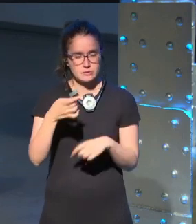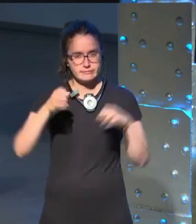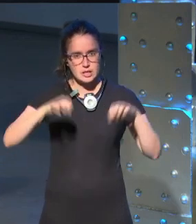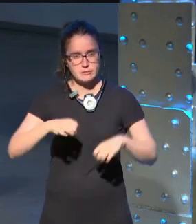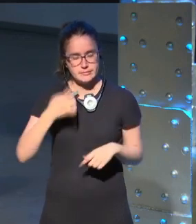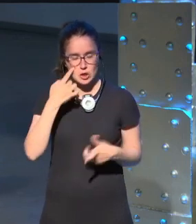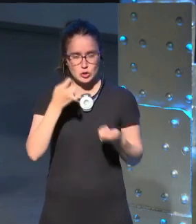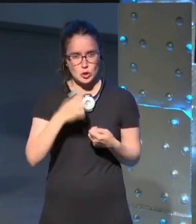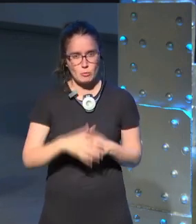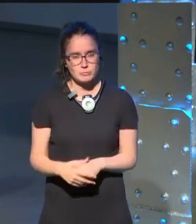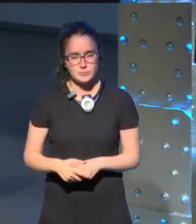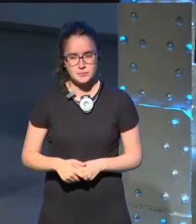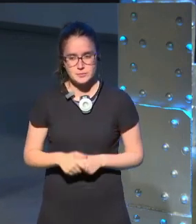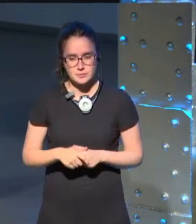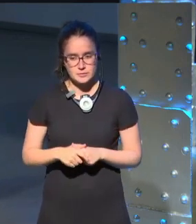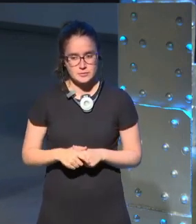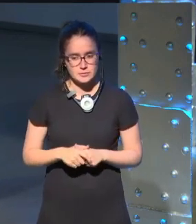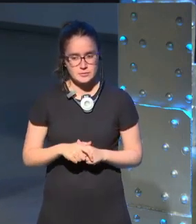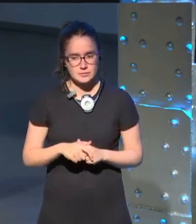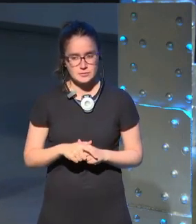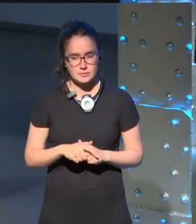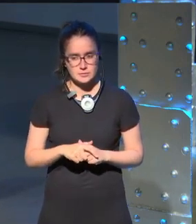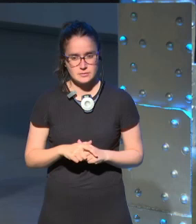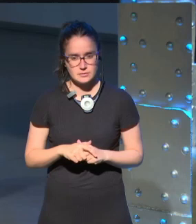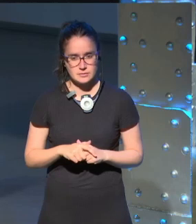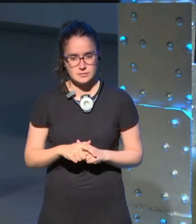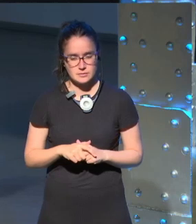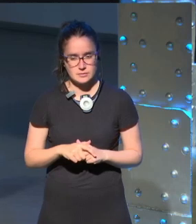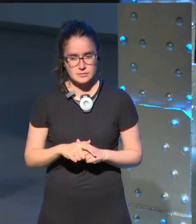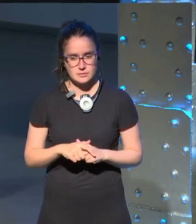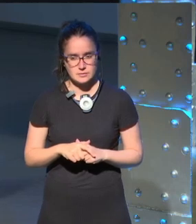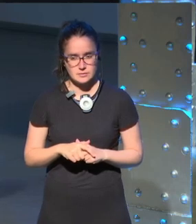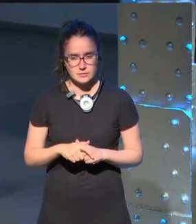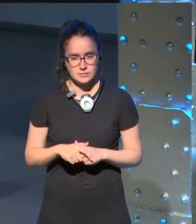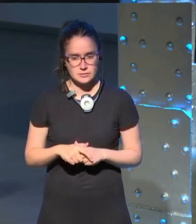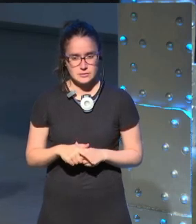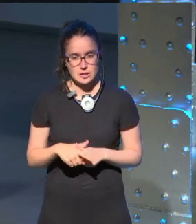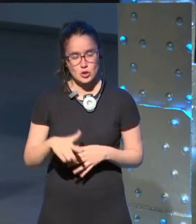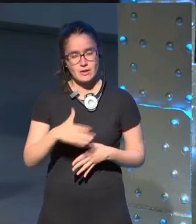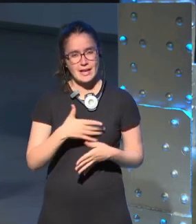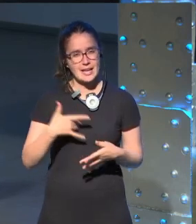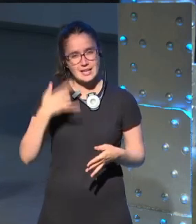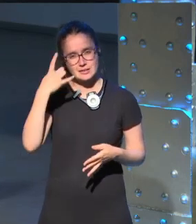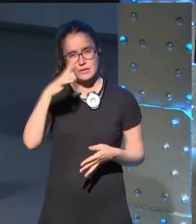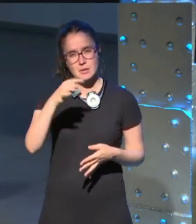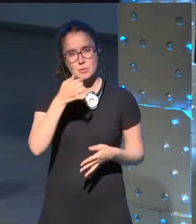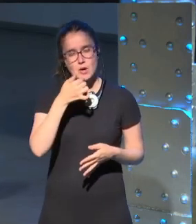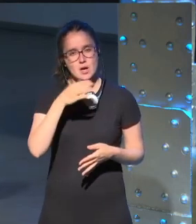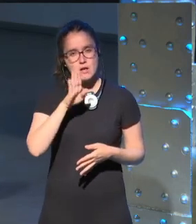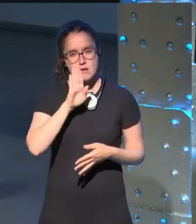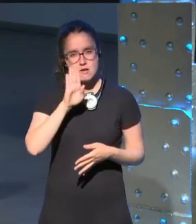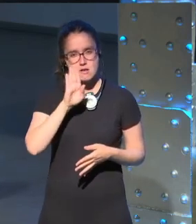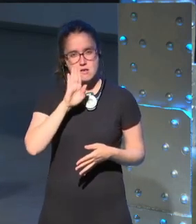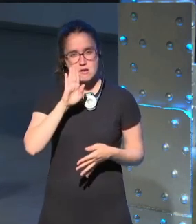Yeah, we'll pass it right now, okay? Yeah, it's your turn. I'd like to know,